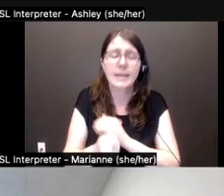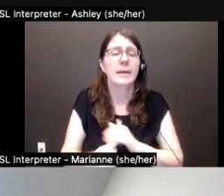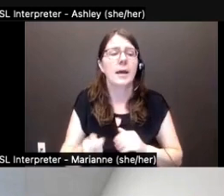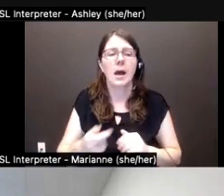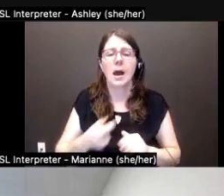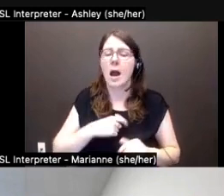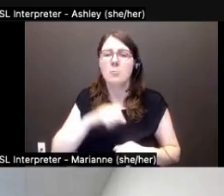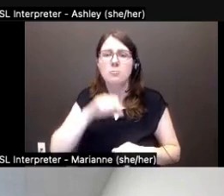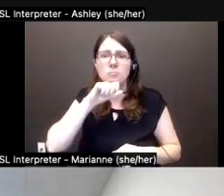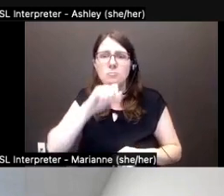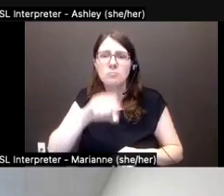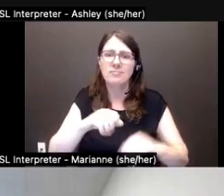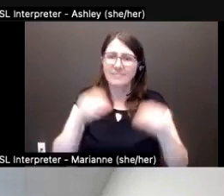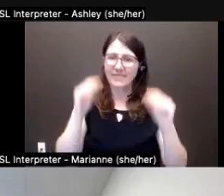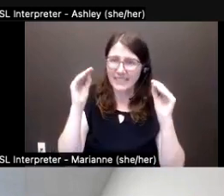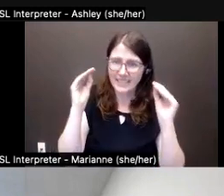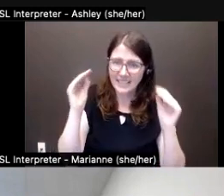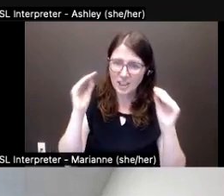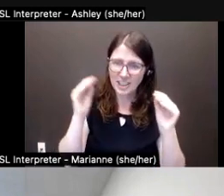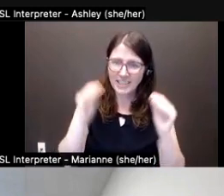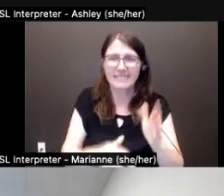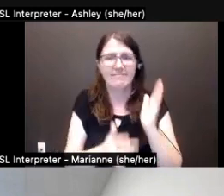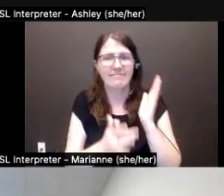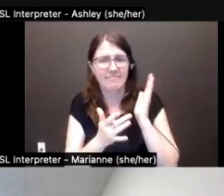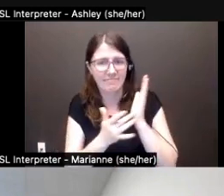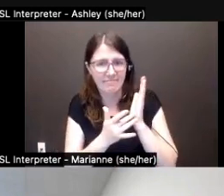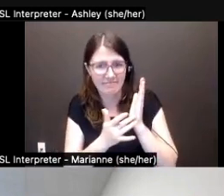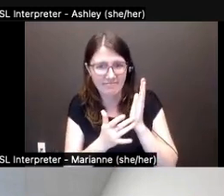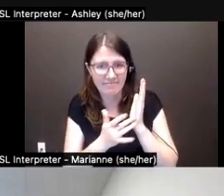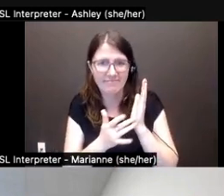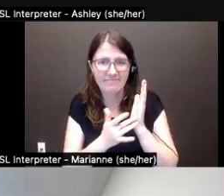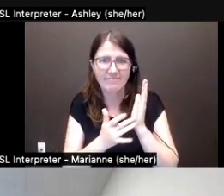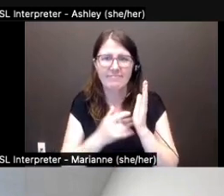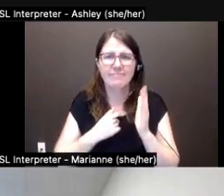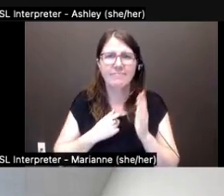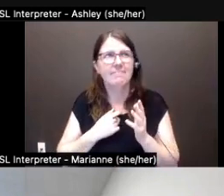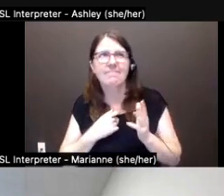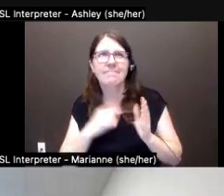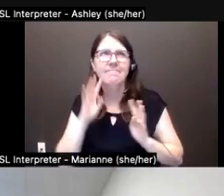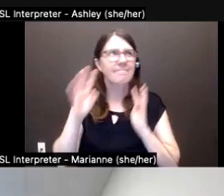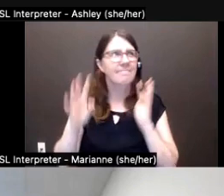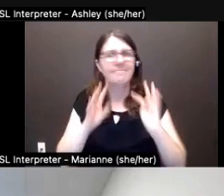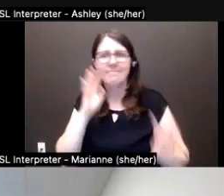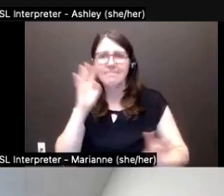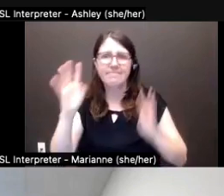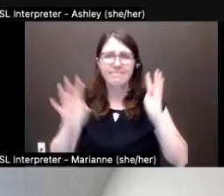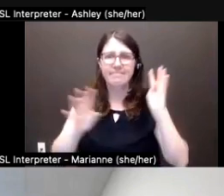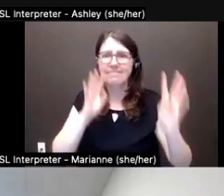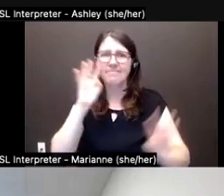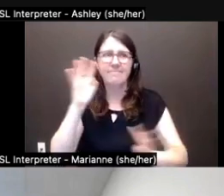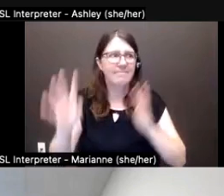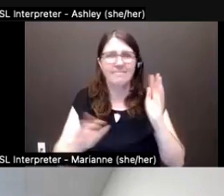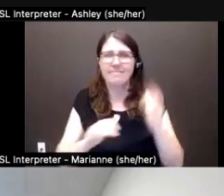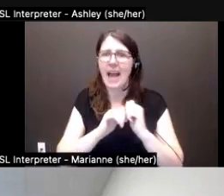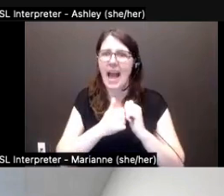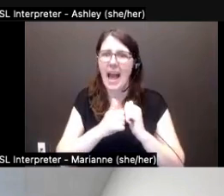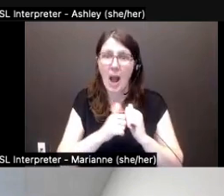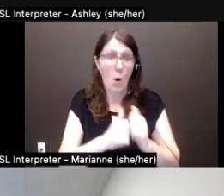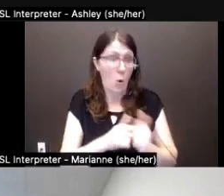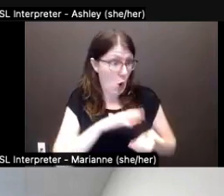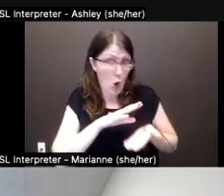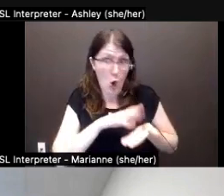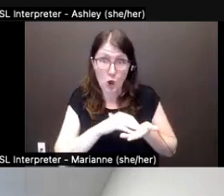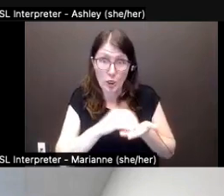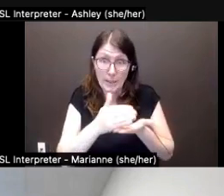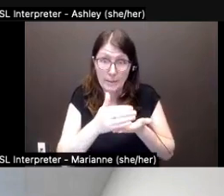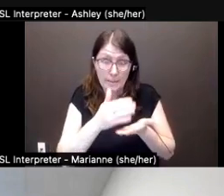about teaching and technology, so I'm always looking for new ways to incorporate some digital tools into my learning plans.